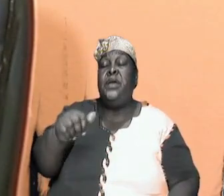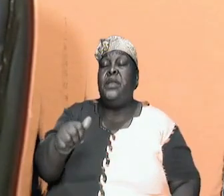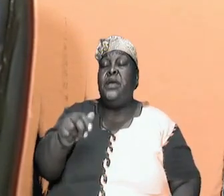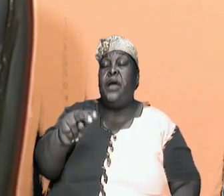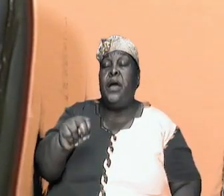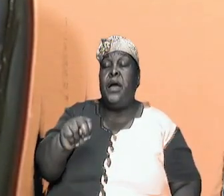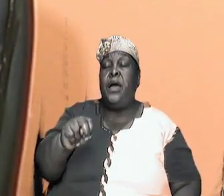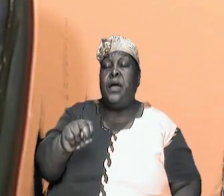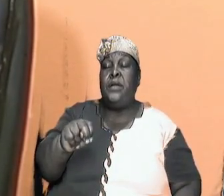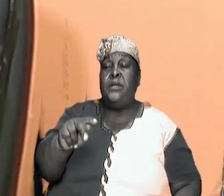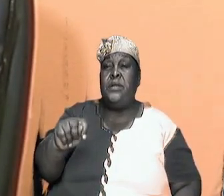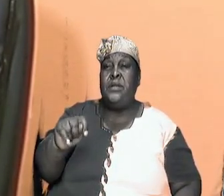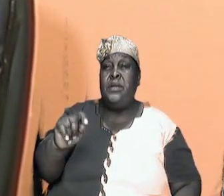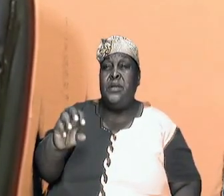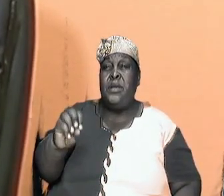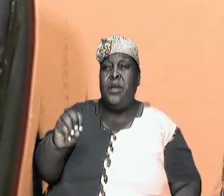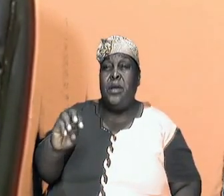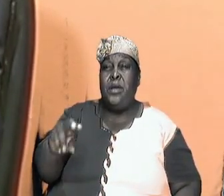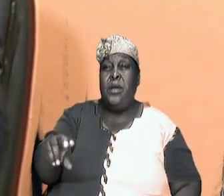a positive